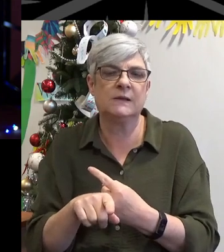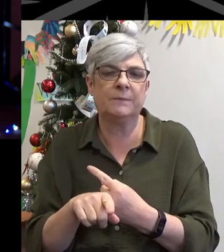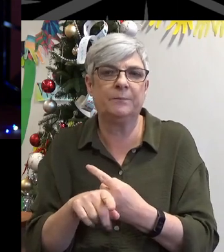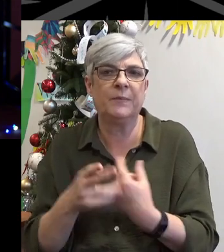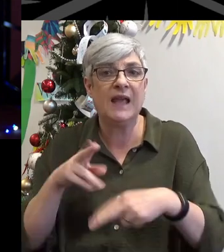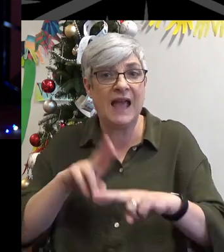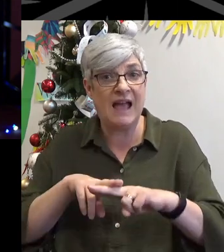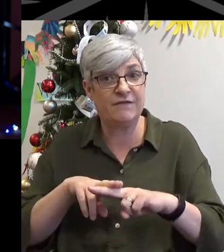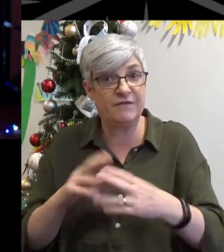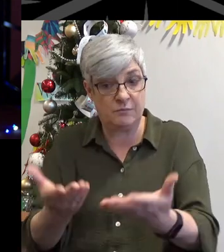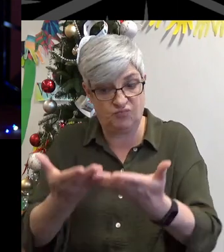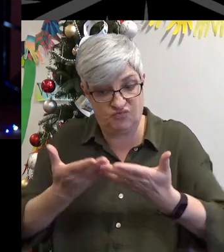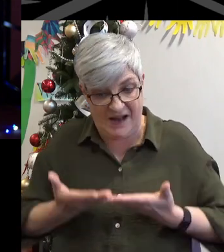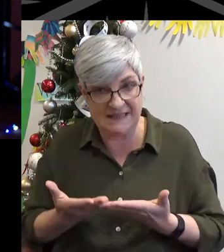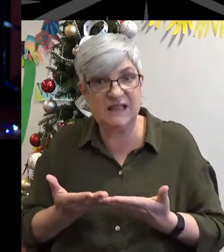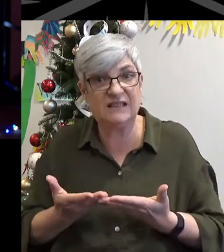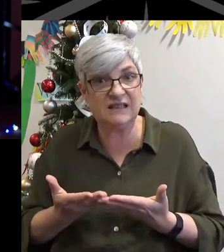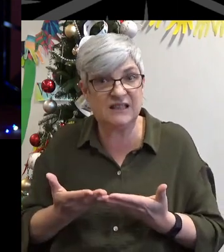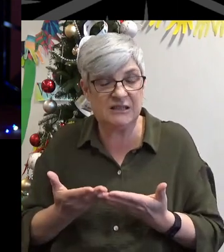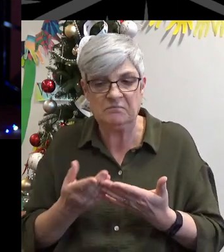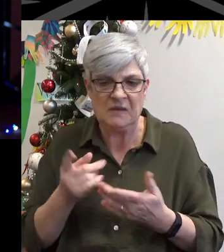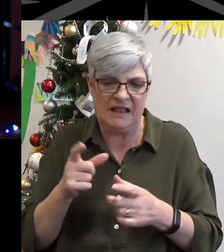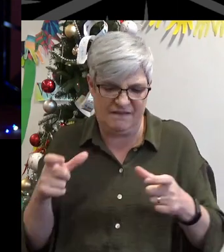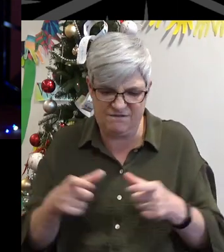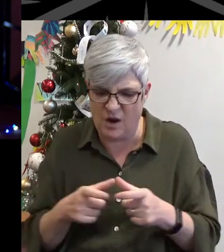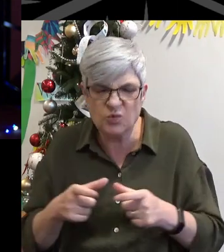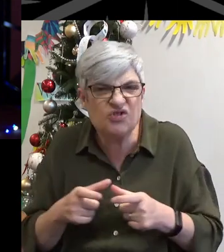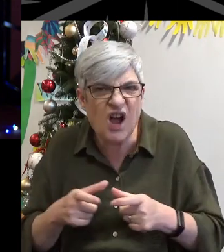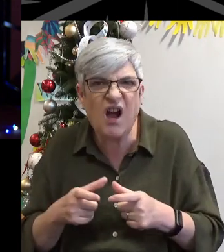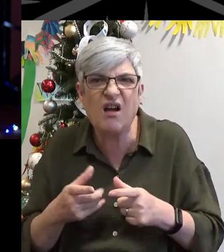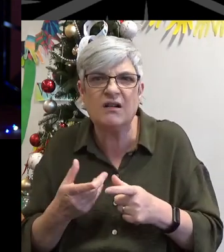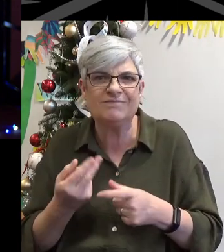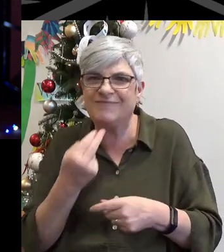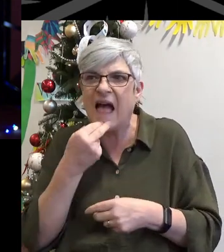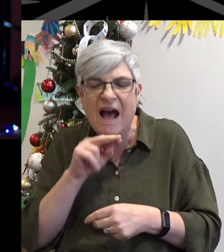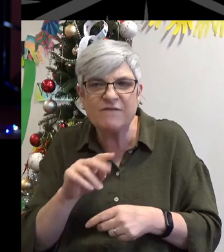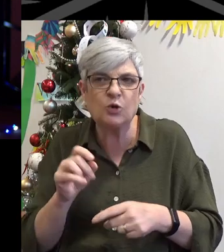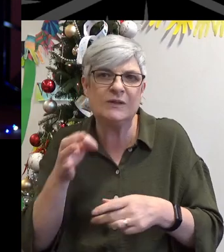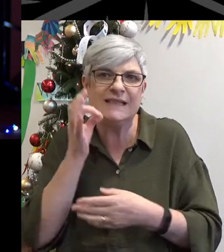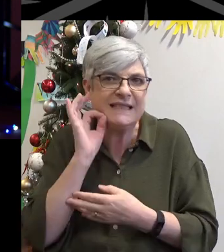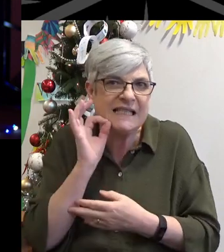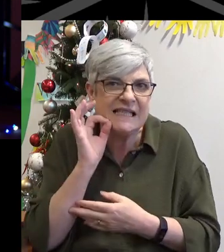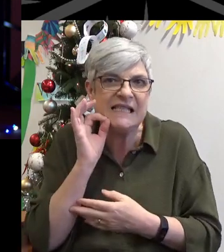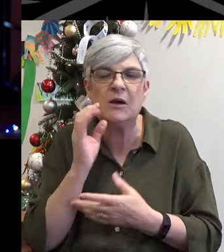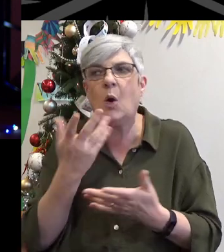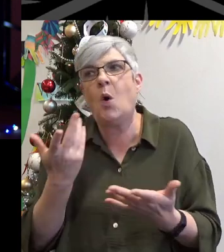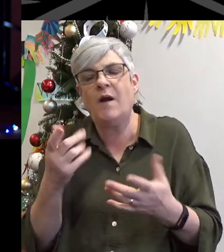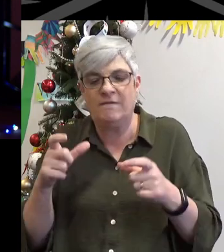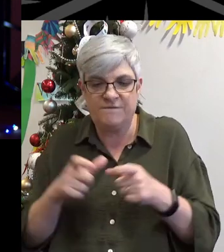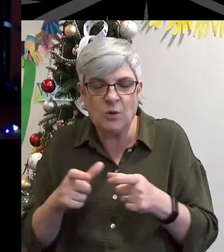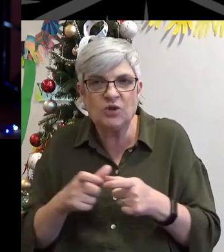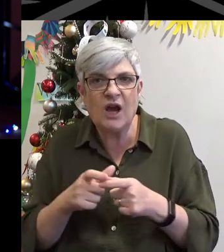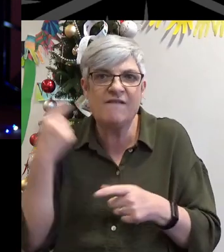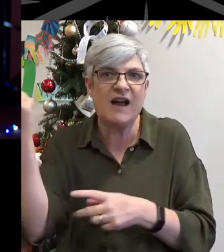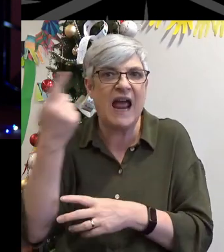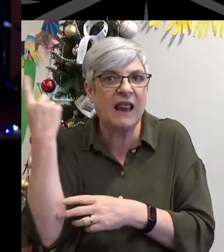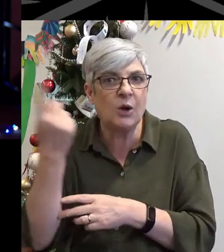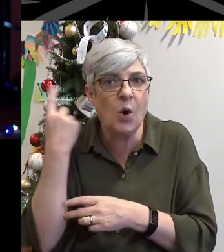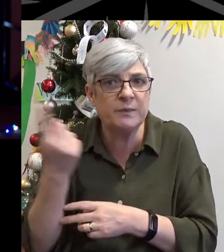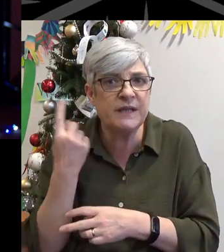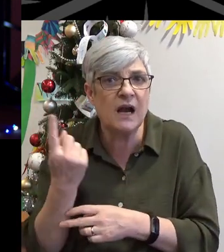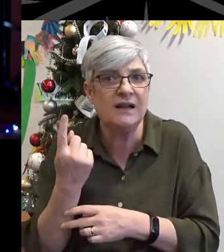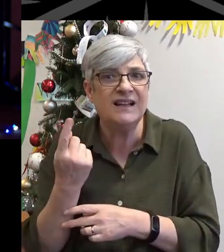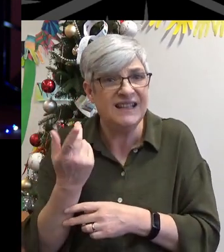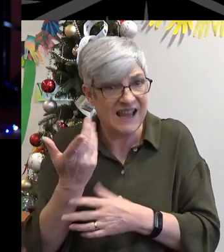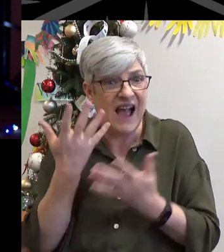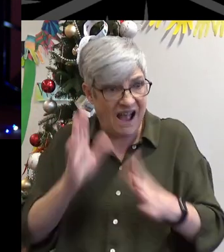If you get a Christmas present, say you get a voucher for afternoon tea for two, or maybe a voucher for a helicopter ride, you know, you have to